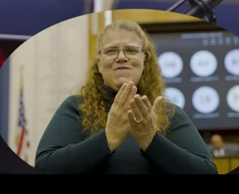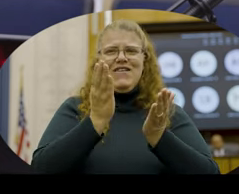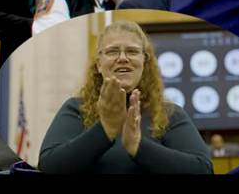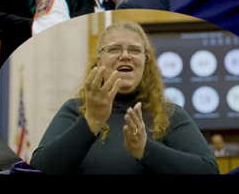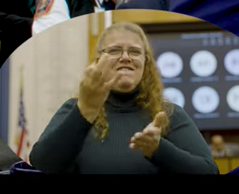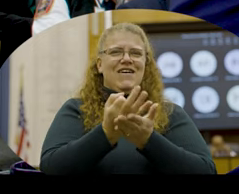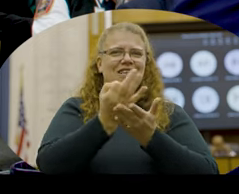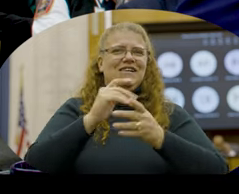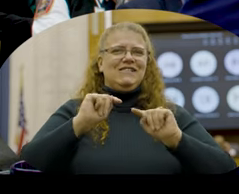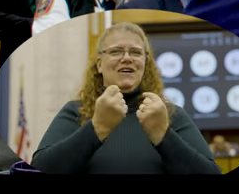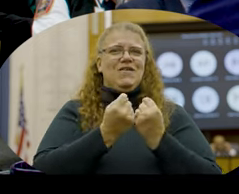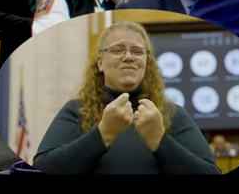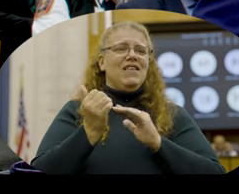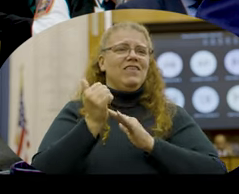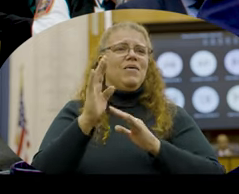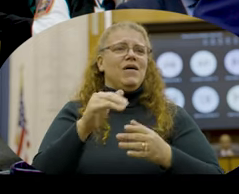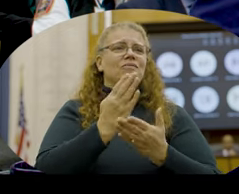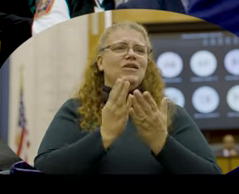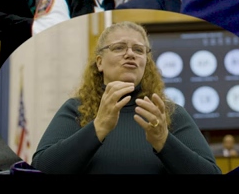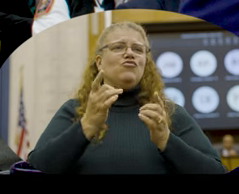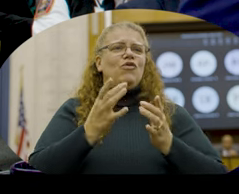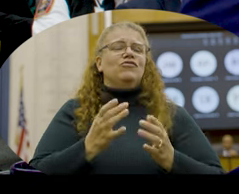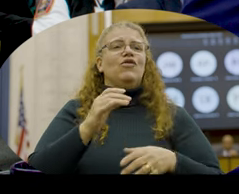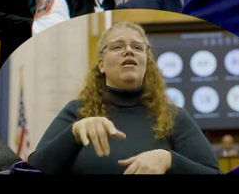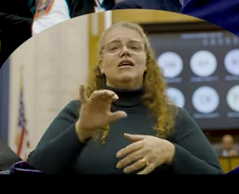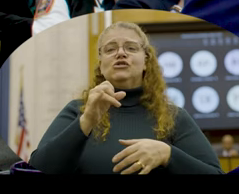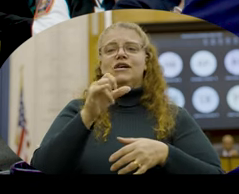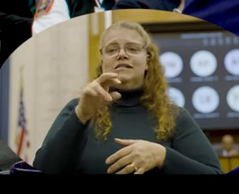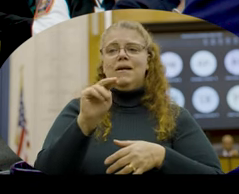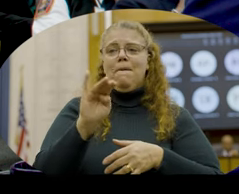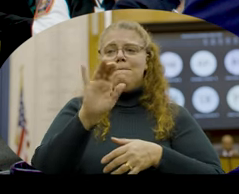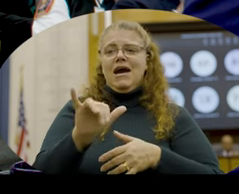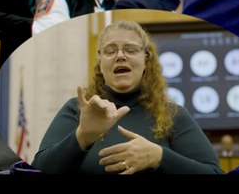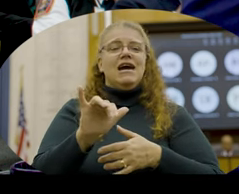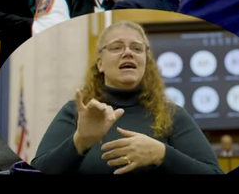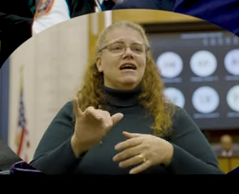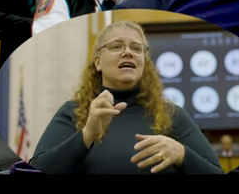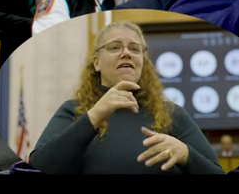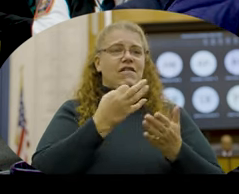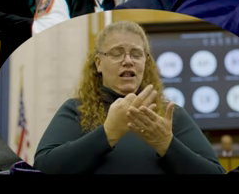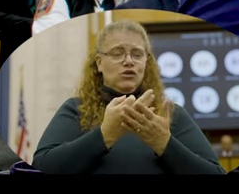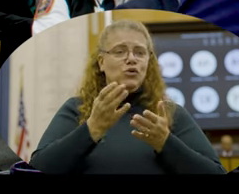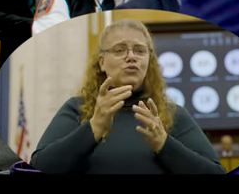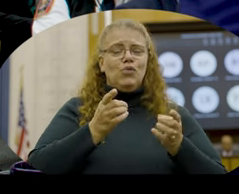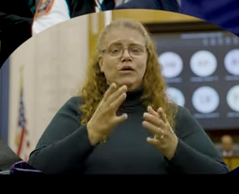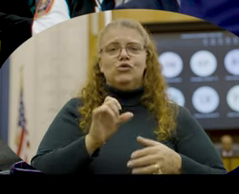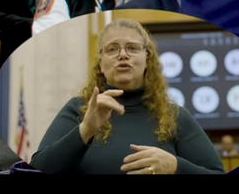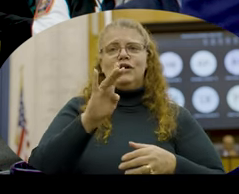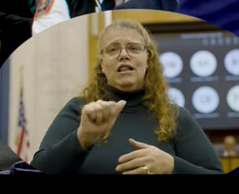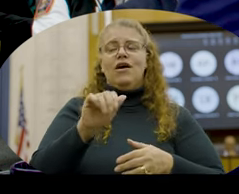finance teams, led by Budget Director Jason May and Financial Director Sheila White, who have worked